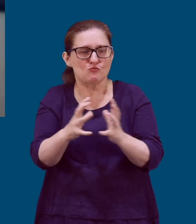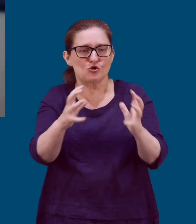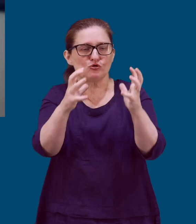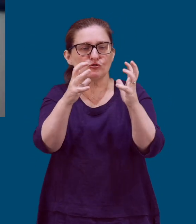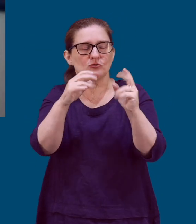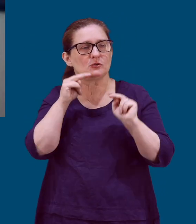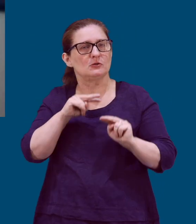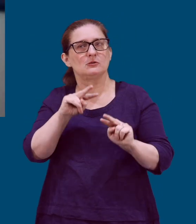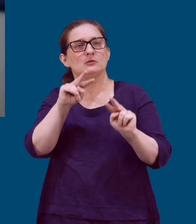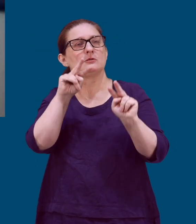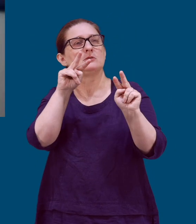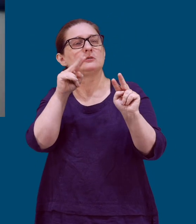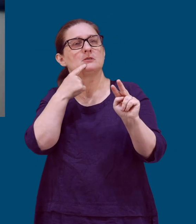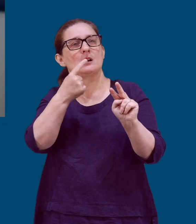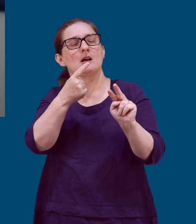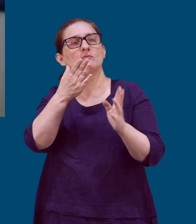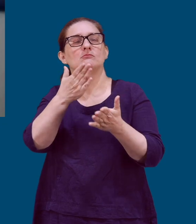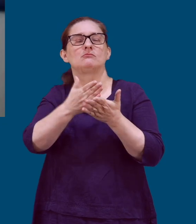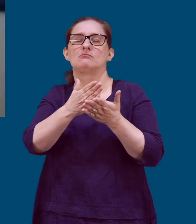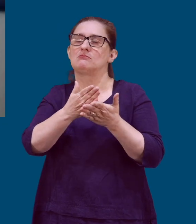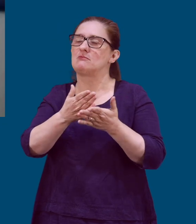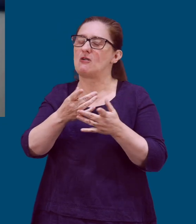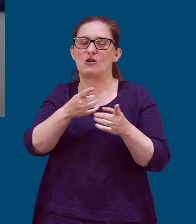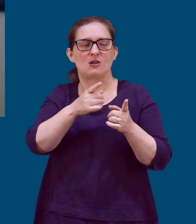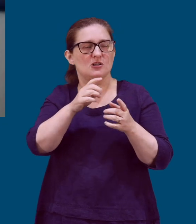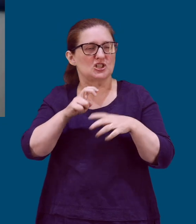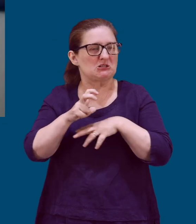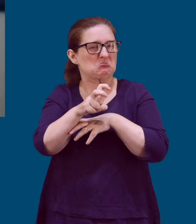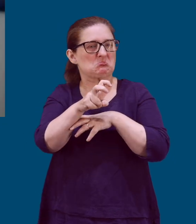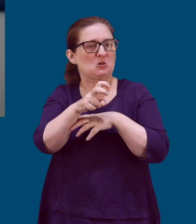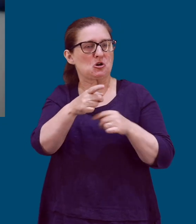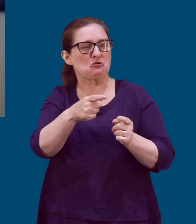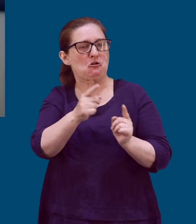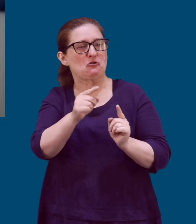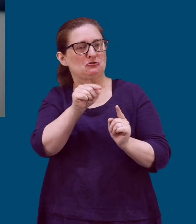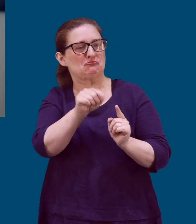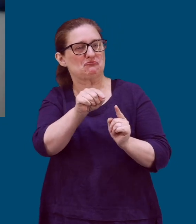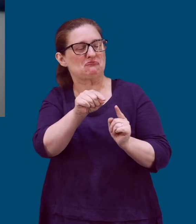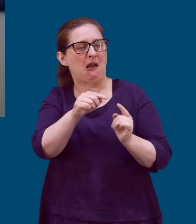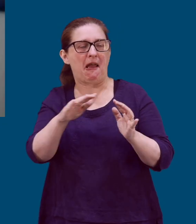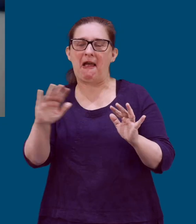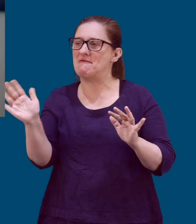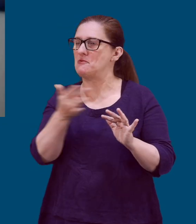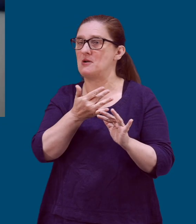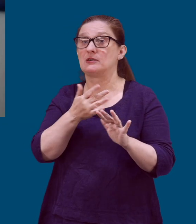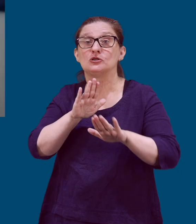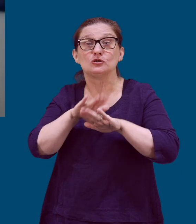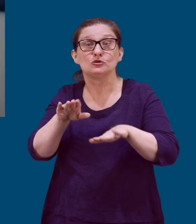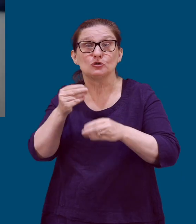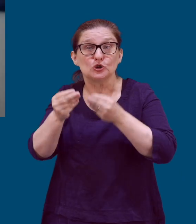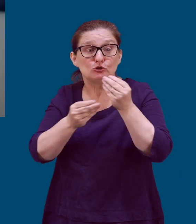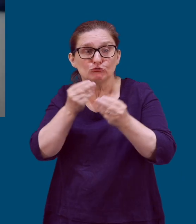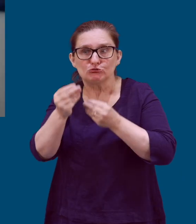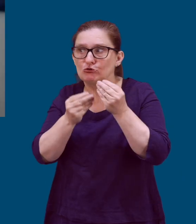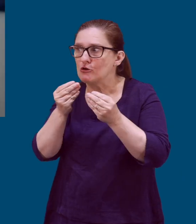to heaven, saying, truly, God is everywhere. In this world, children's storybooks and